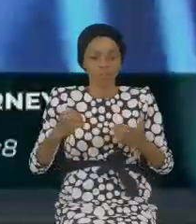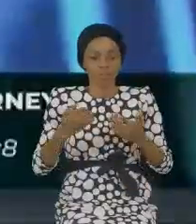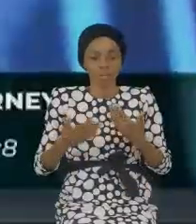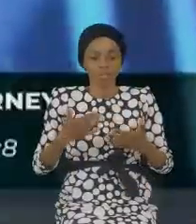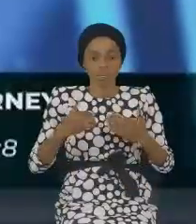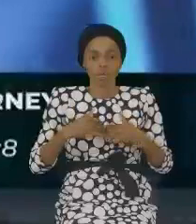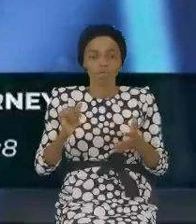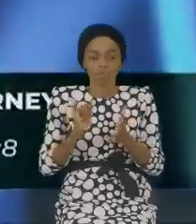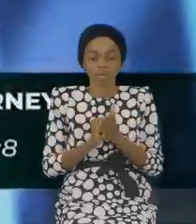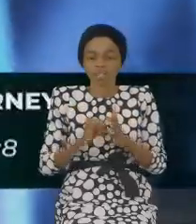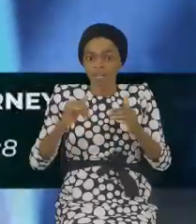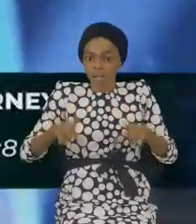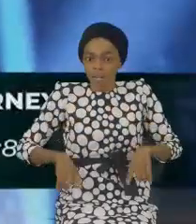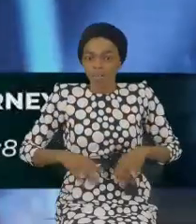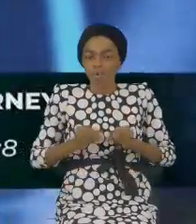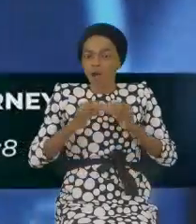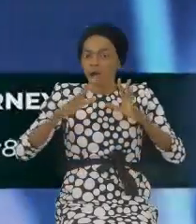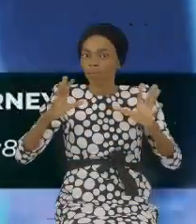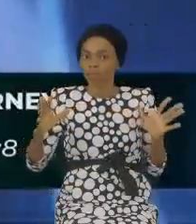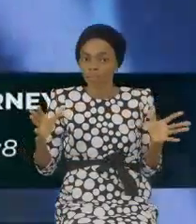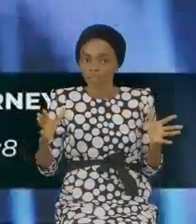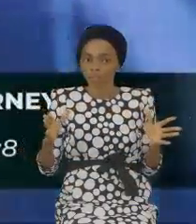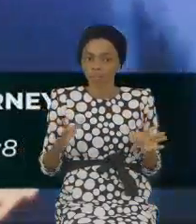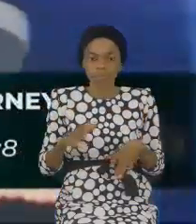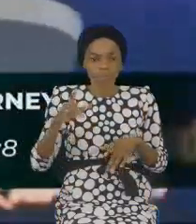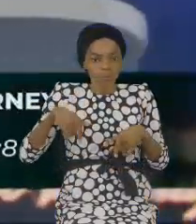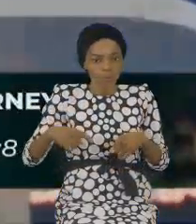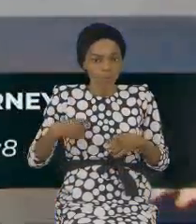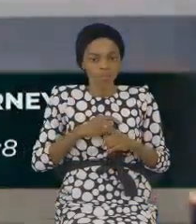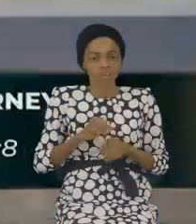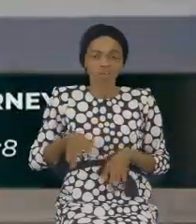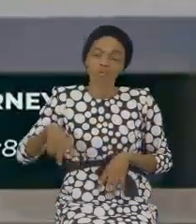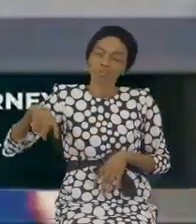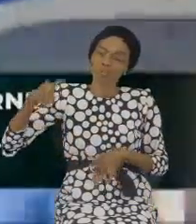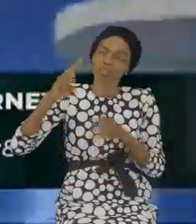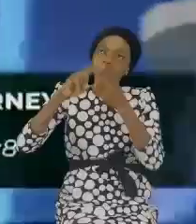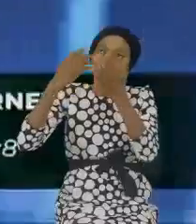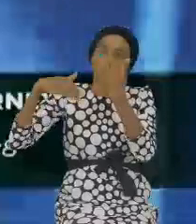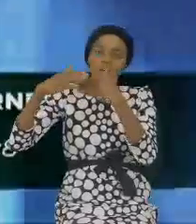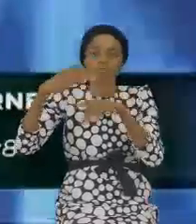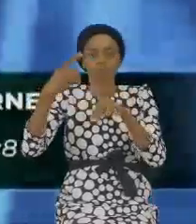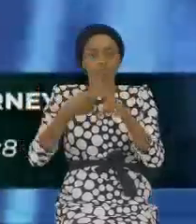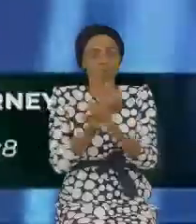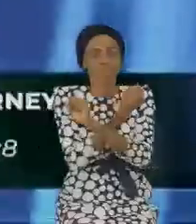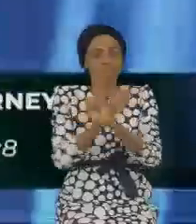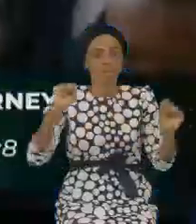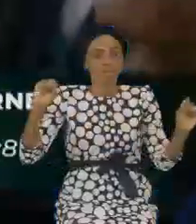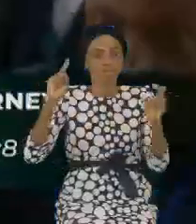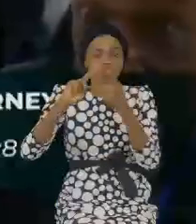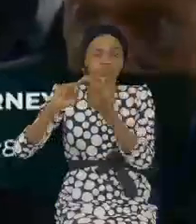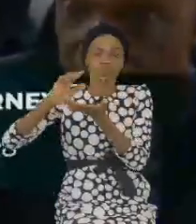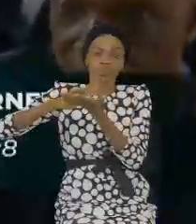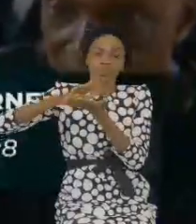that life abundantly. While we're on a journey to heaven, from justification to